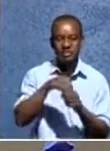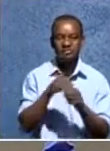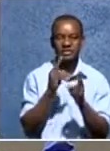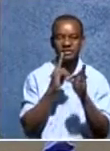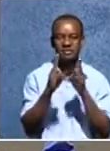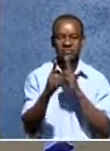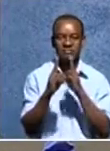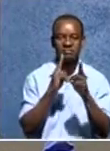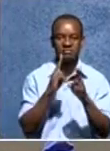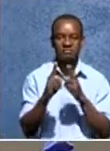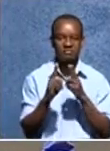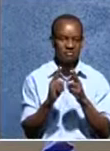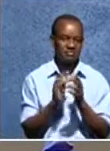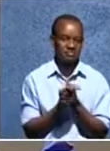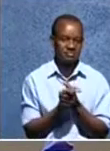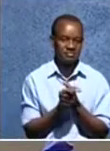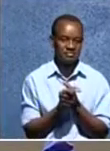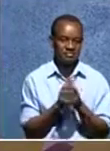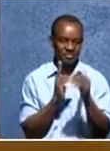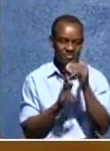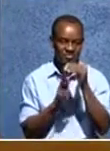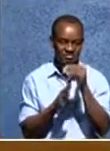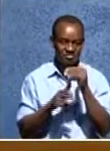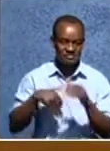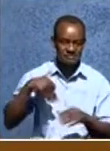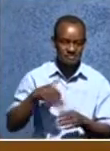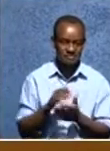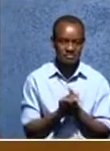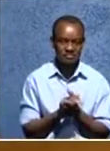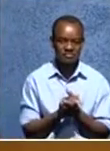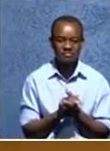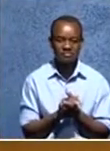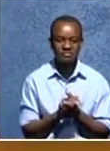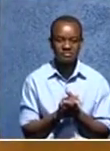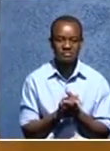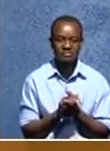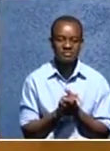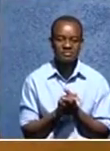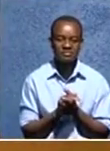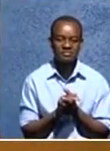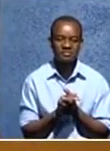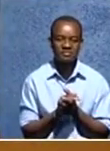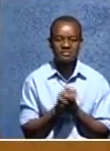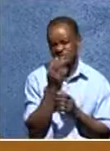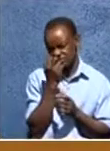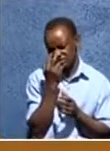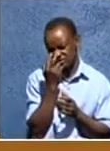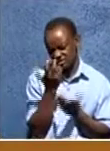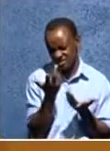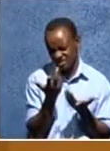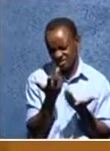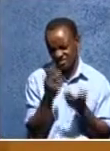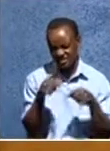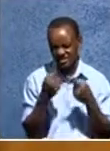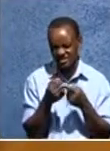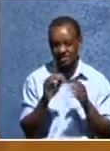of domestic tourism. The funny thing is, with all the economical situations worldwide, the people outside Namibia can't